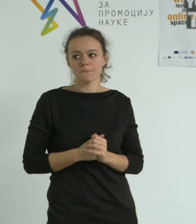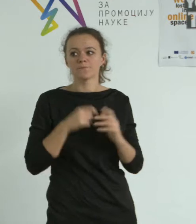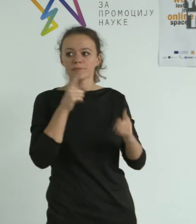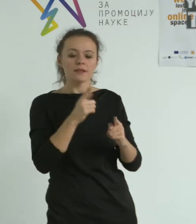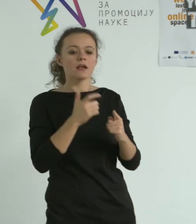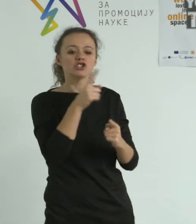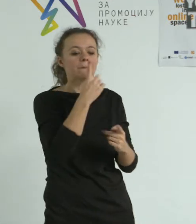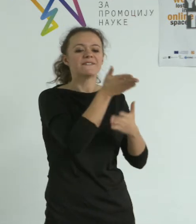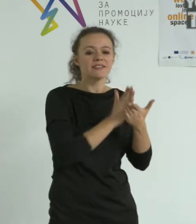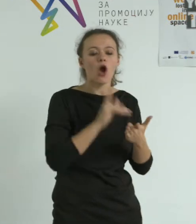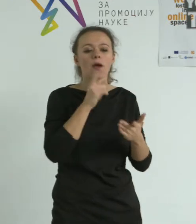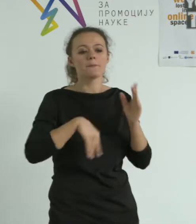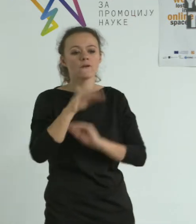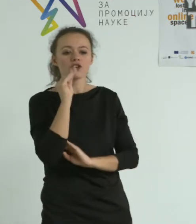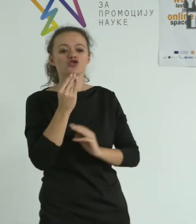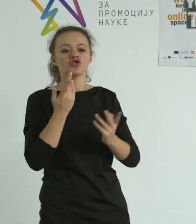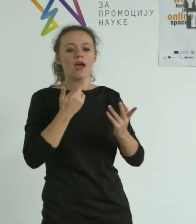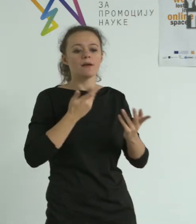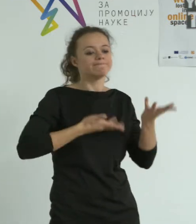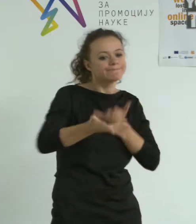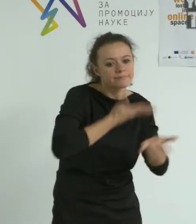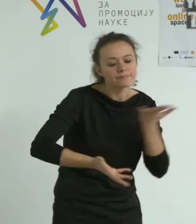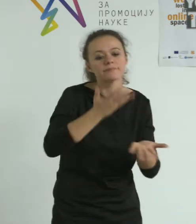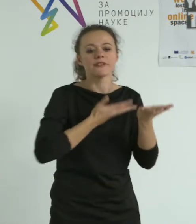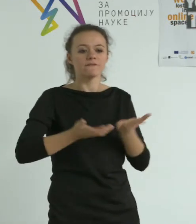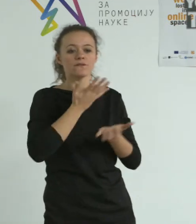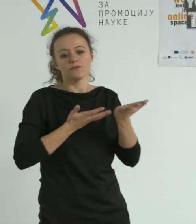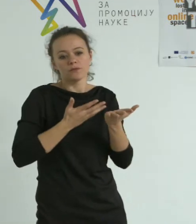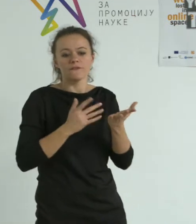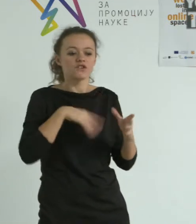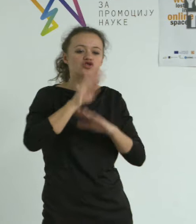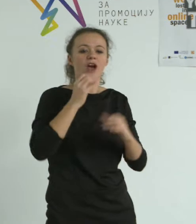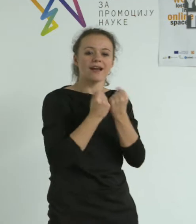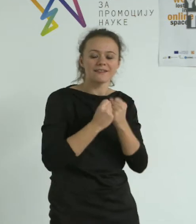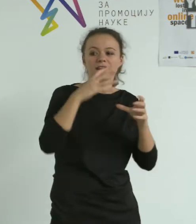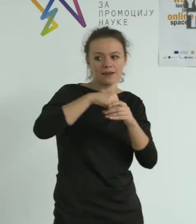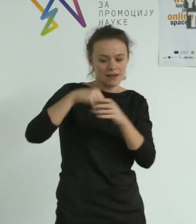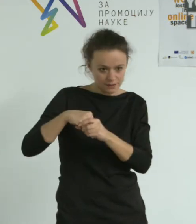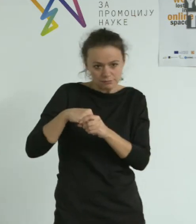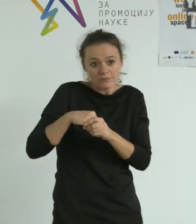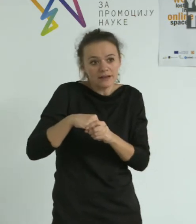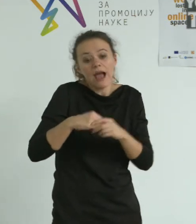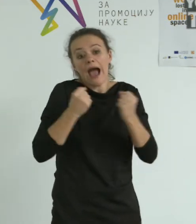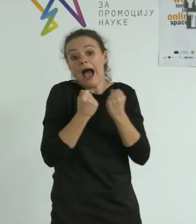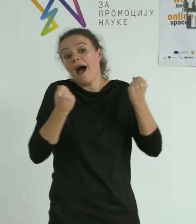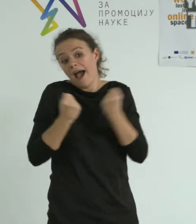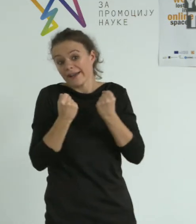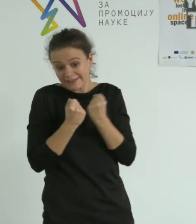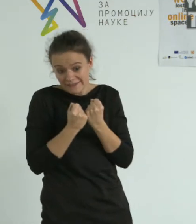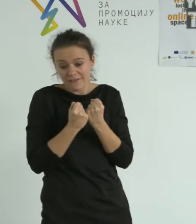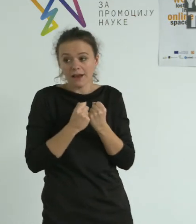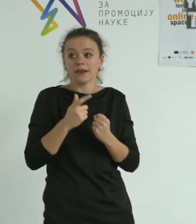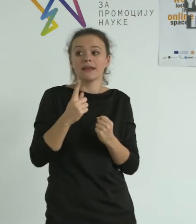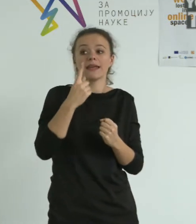informative part that could be very useful to our participants. So the first part is being active, and it would last like 1